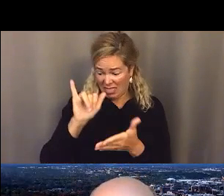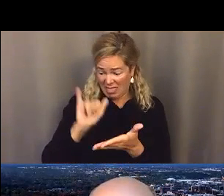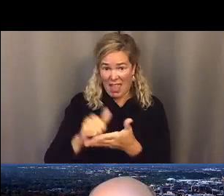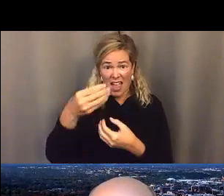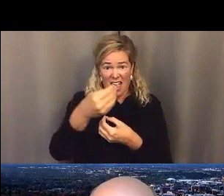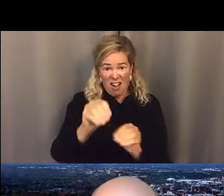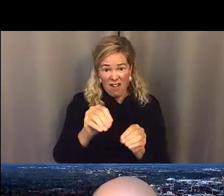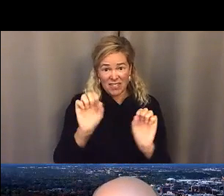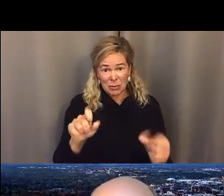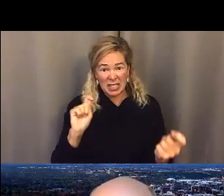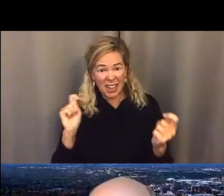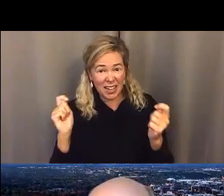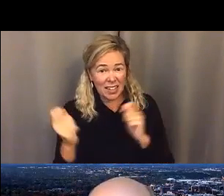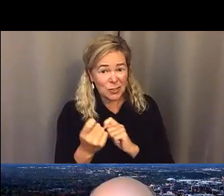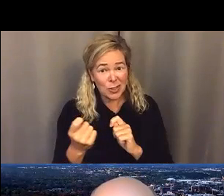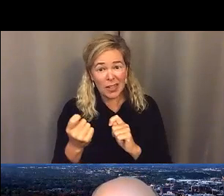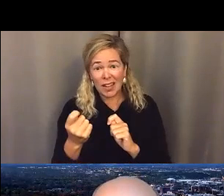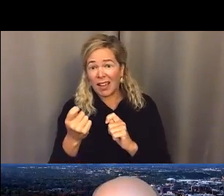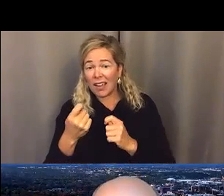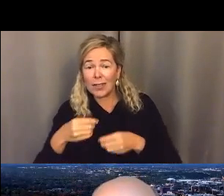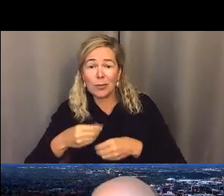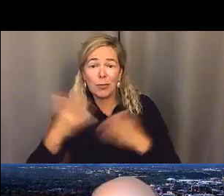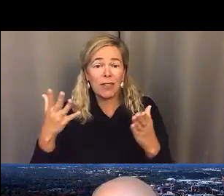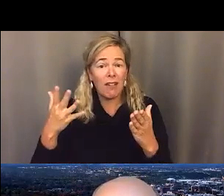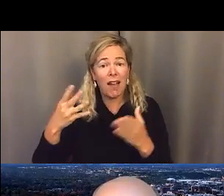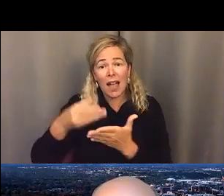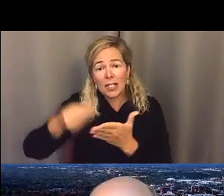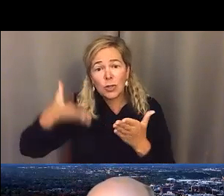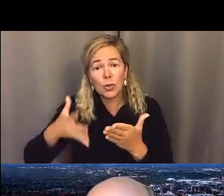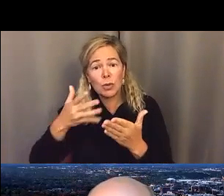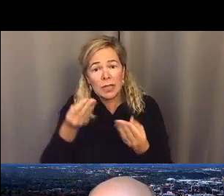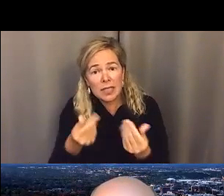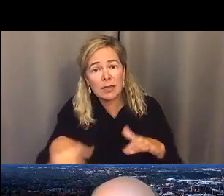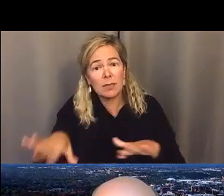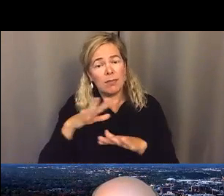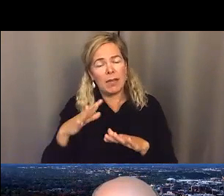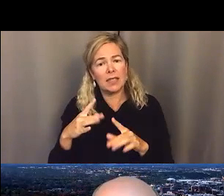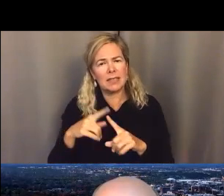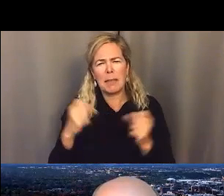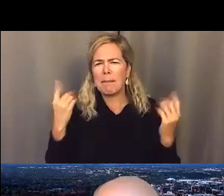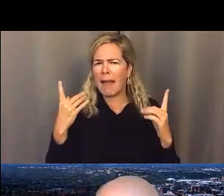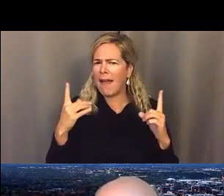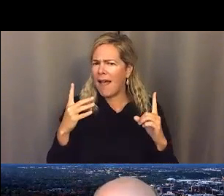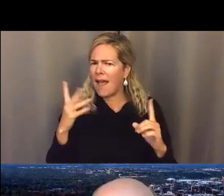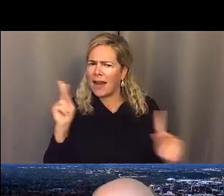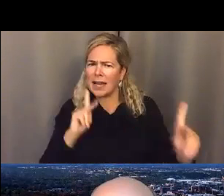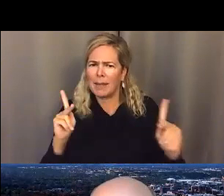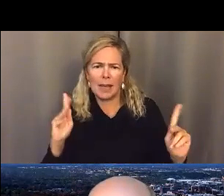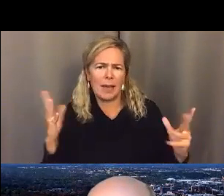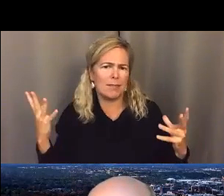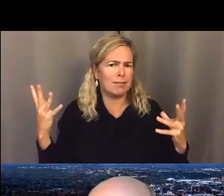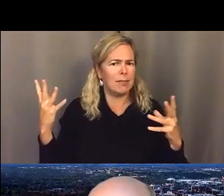to? So there's 100 ways to do this wrong, but I think there are really good people trying to think creatively how to make our